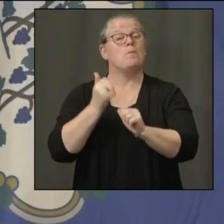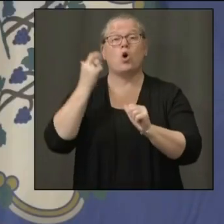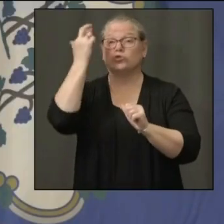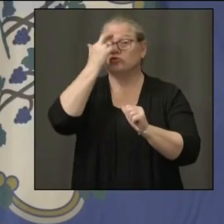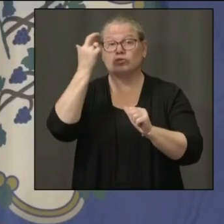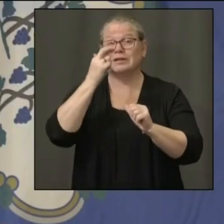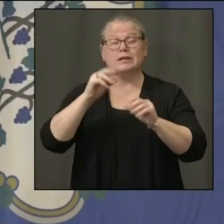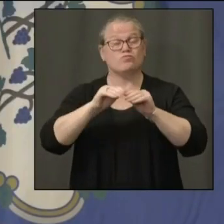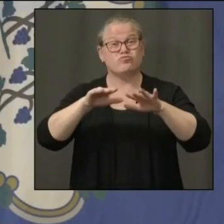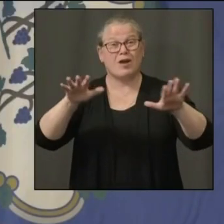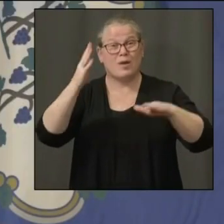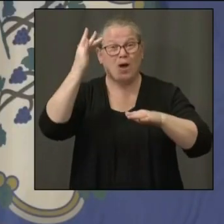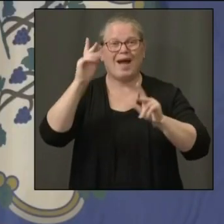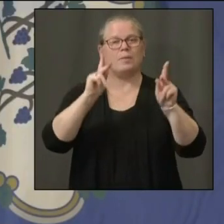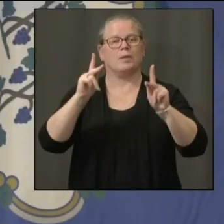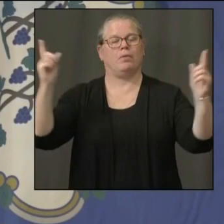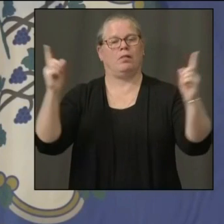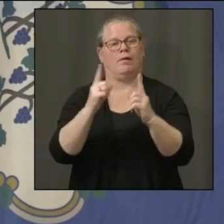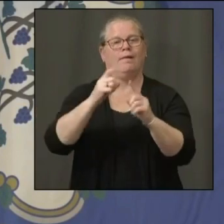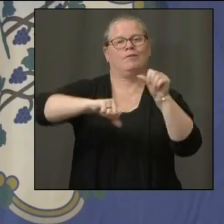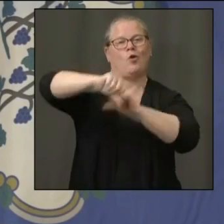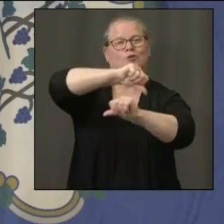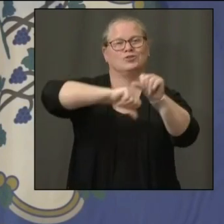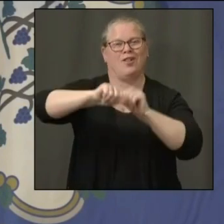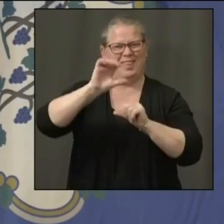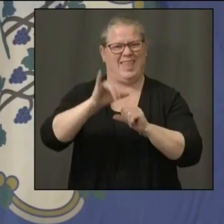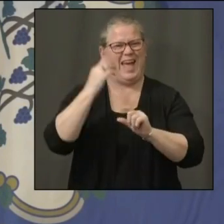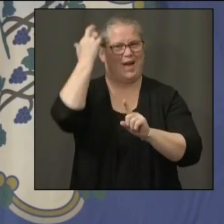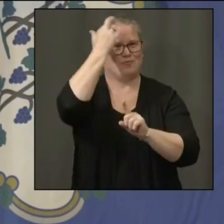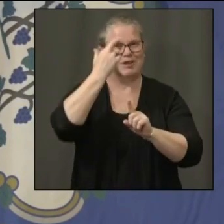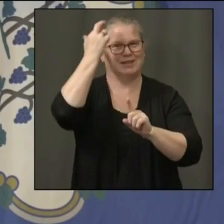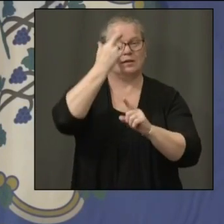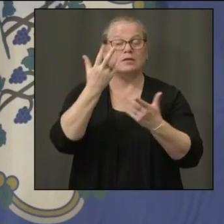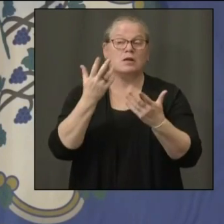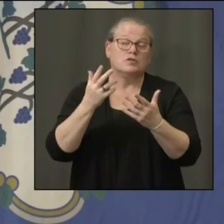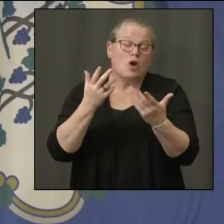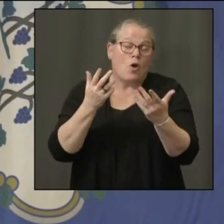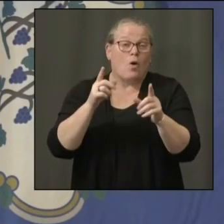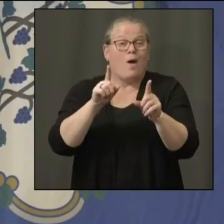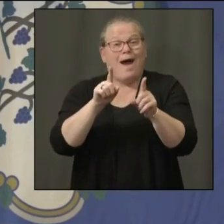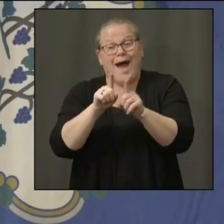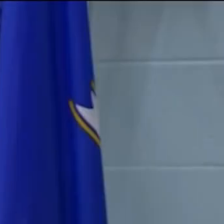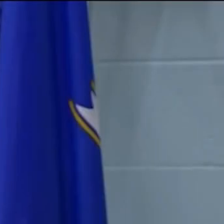the first known case within the governor's office. Contact tracing is now underway.